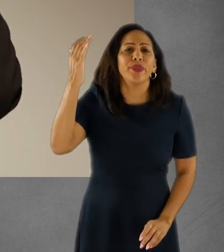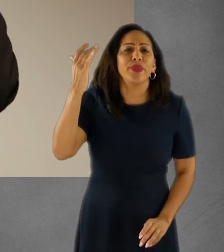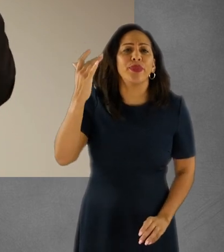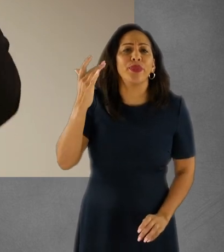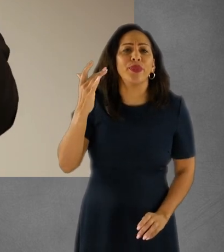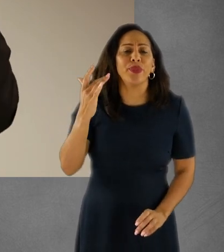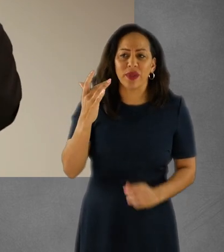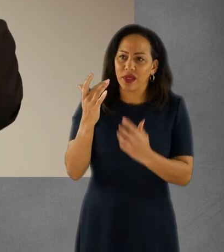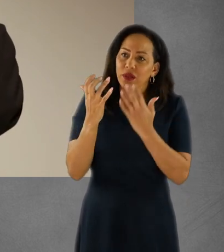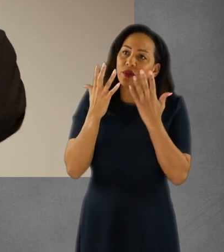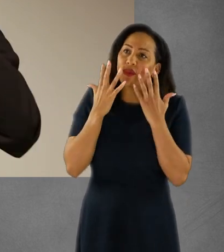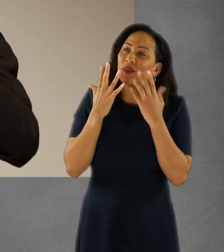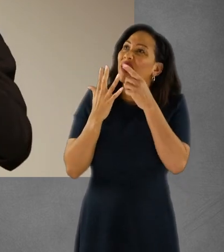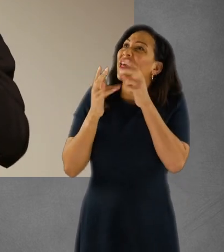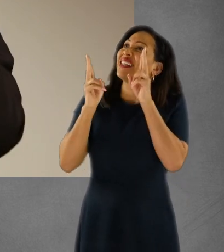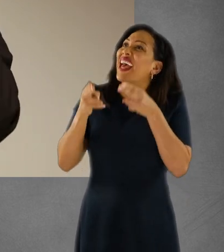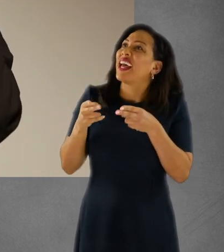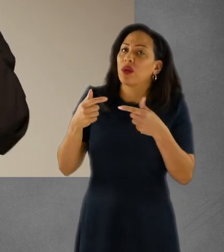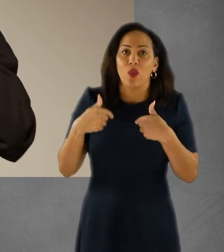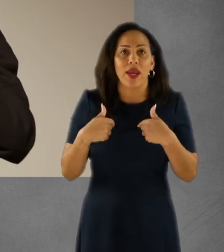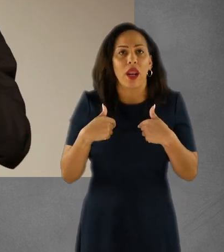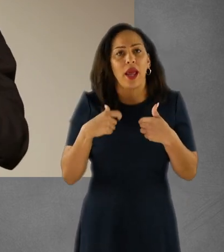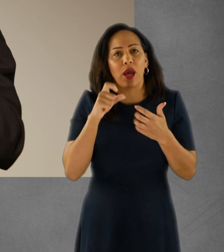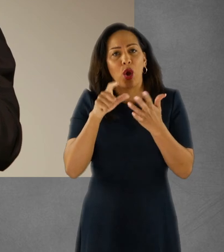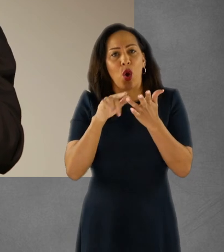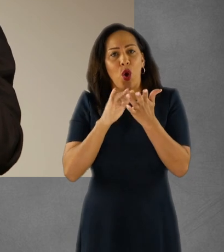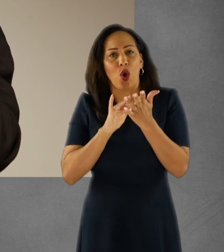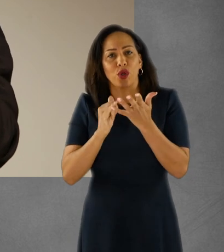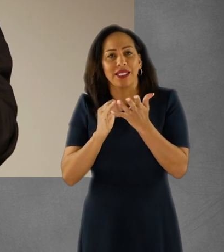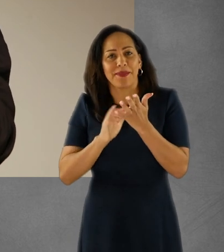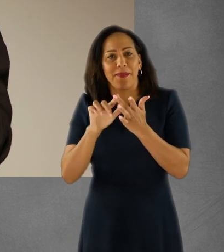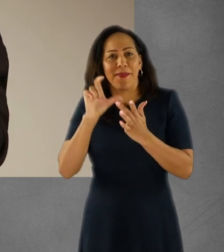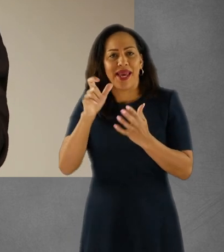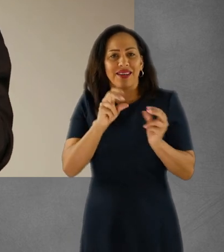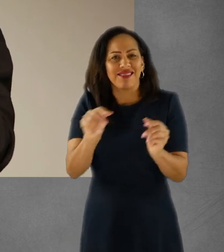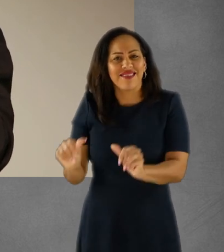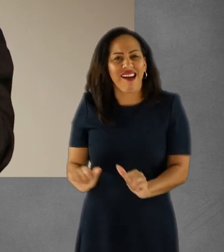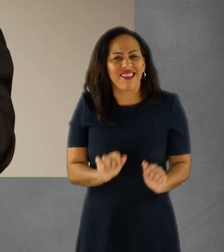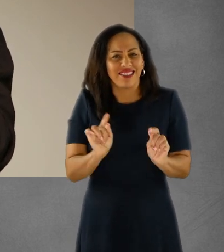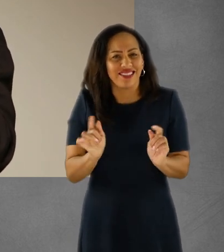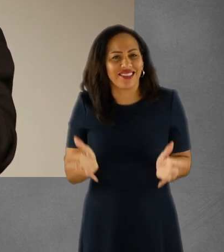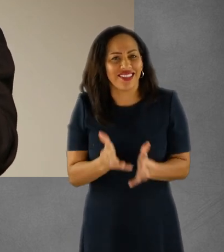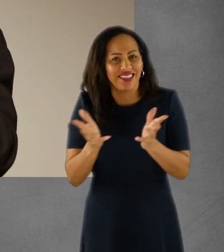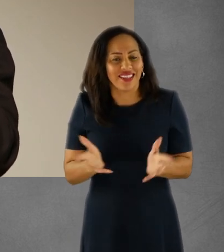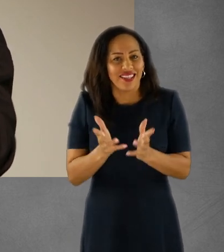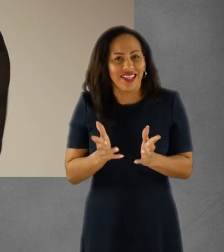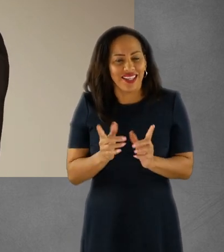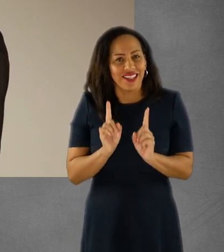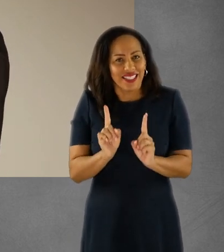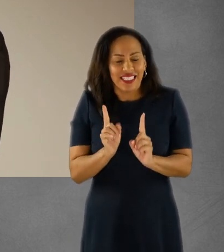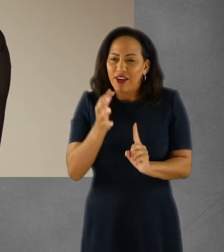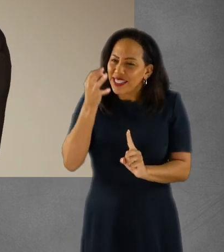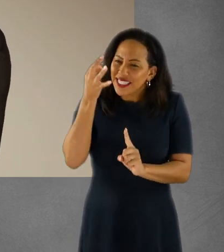the stars are dead and we're nothing but cosmic dust. And you know, so, and at the same time, it's a very